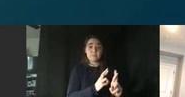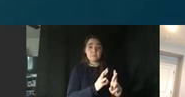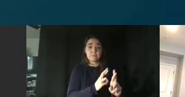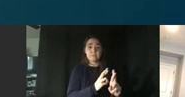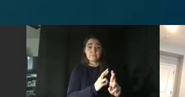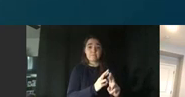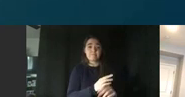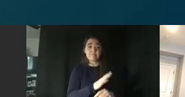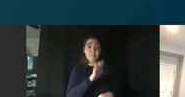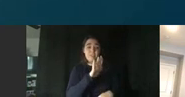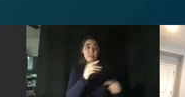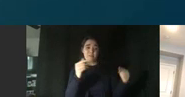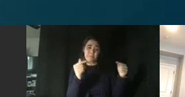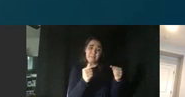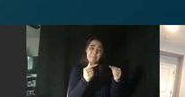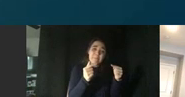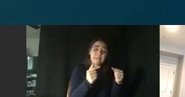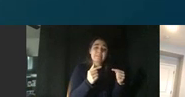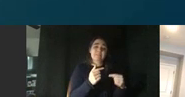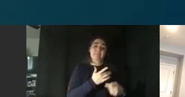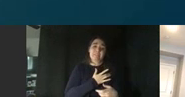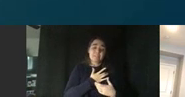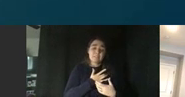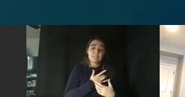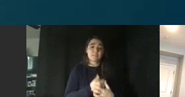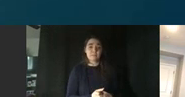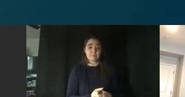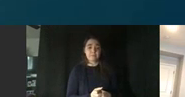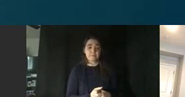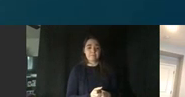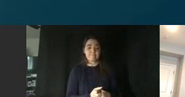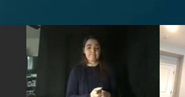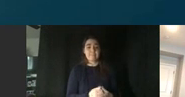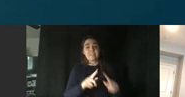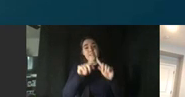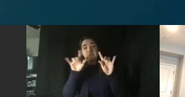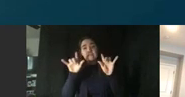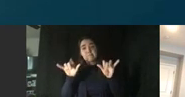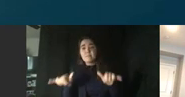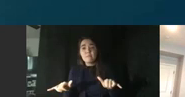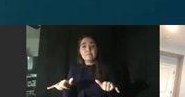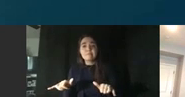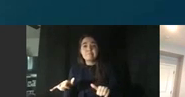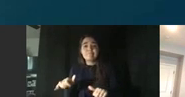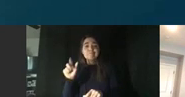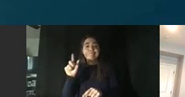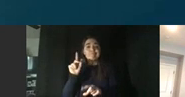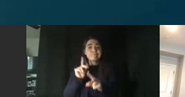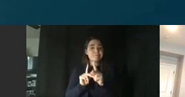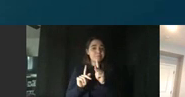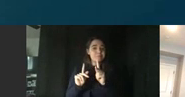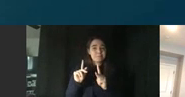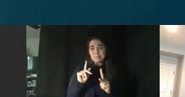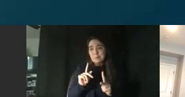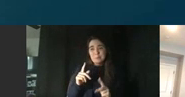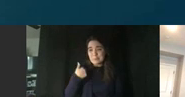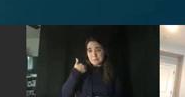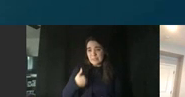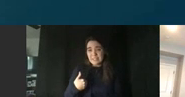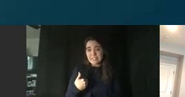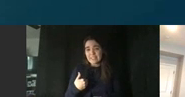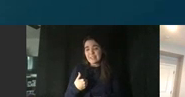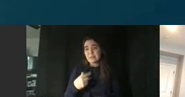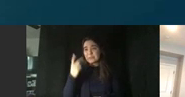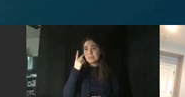pains and sensitivities, to be honest. But at the same time, there will also be people like me who will still feel a sense of pride